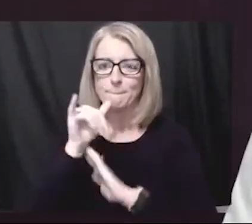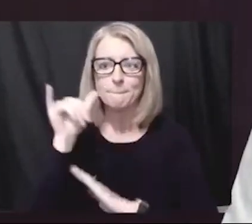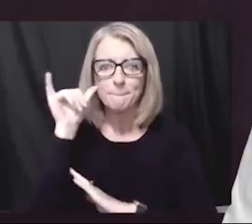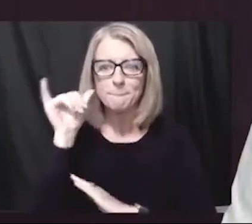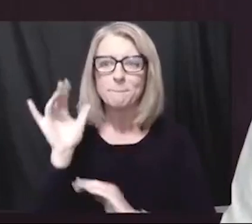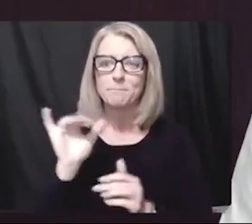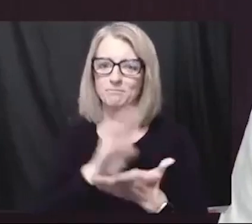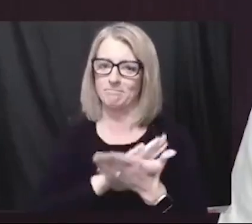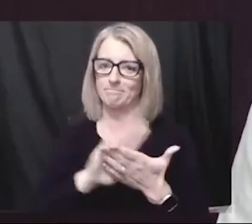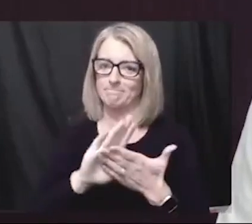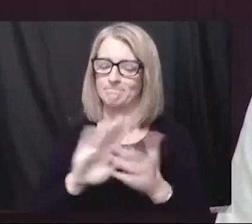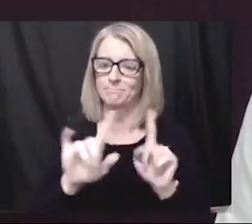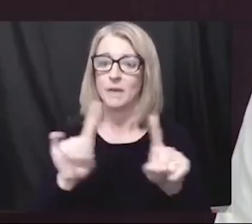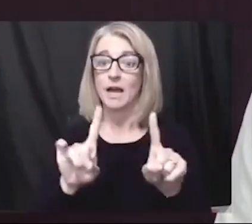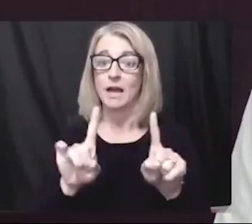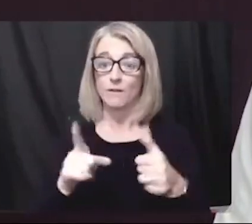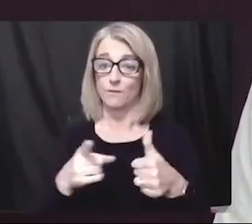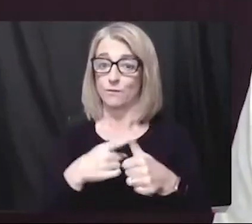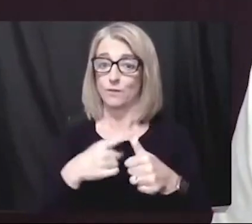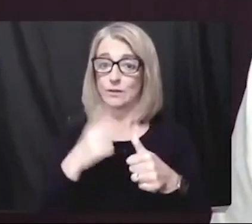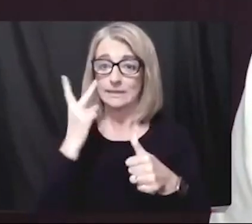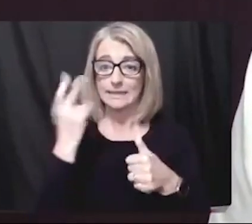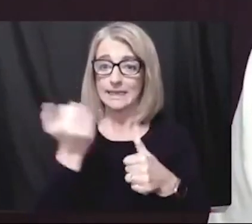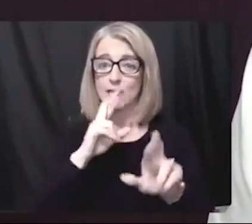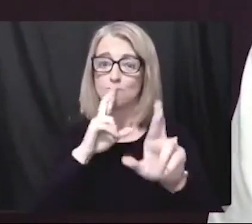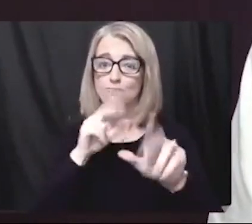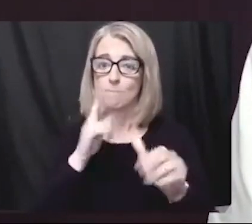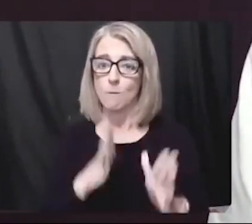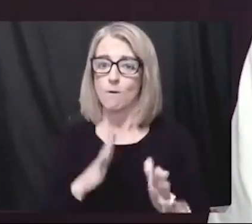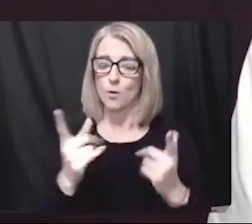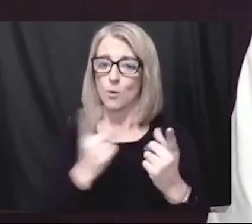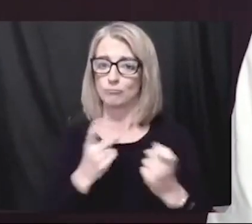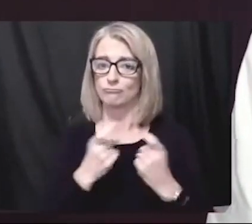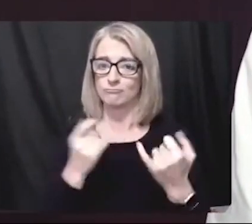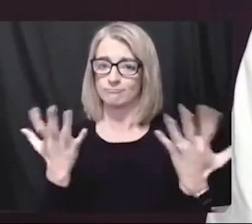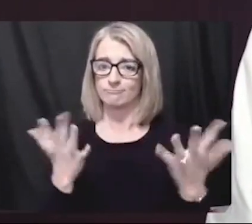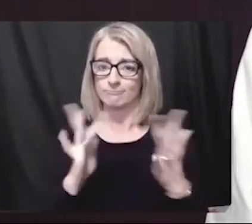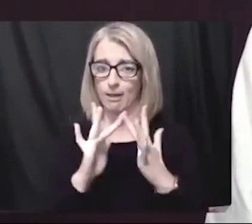him. But first of all, let's see if there's any reporter questions on the line.